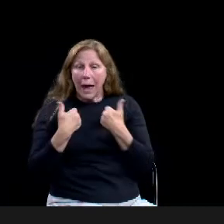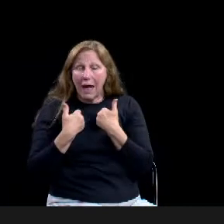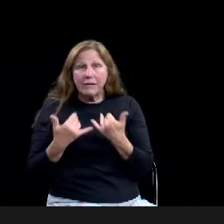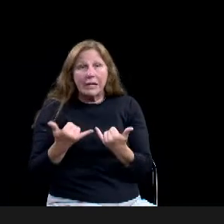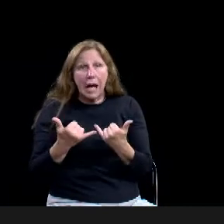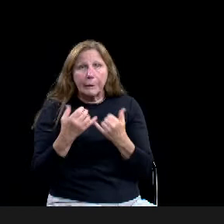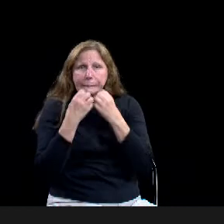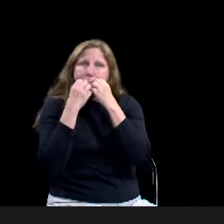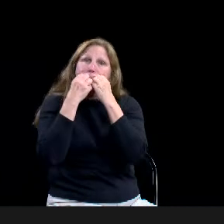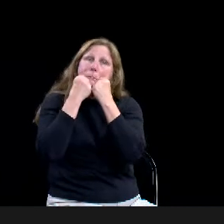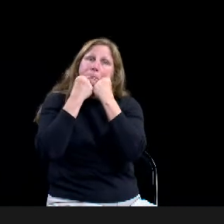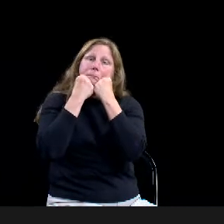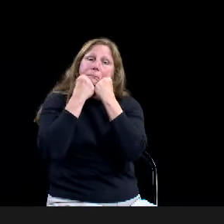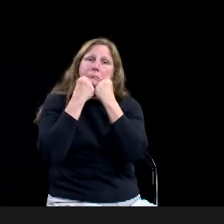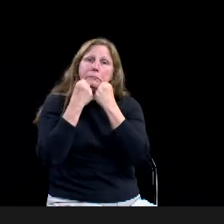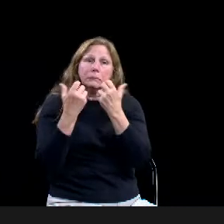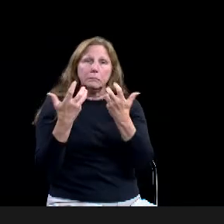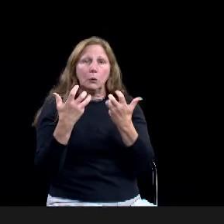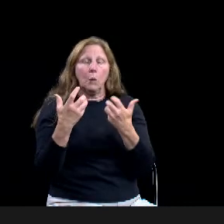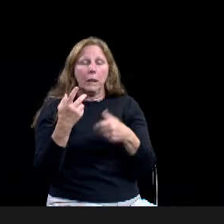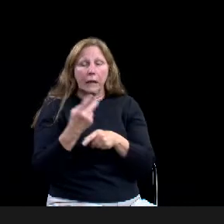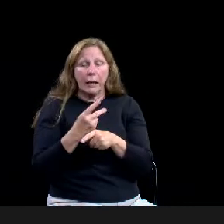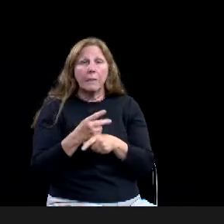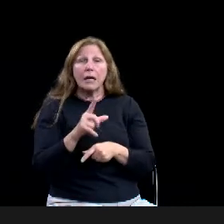switch it, but I would like to have a more time to look at this one.